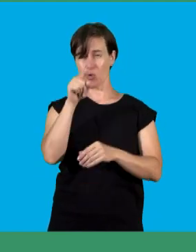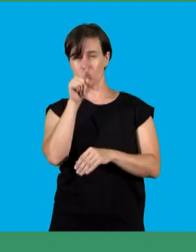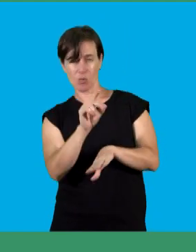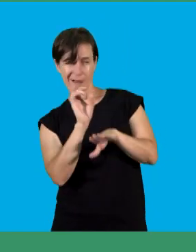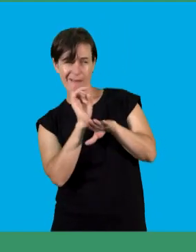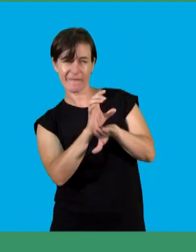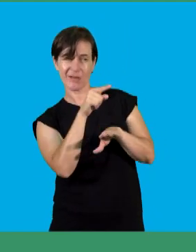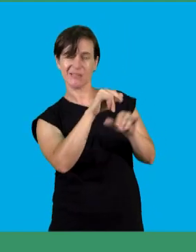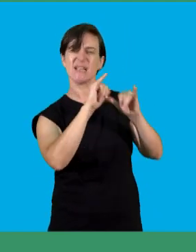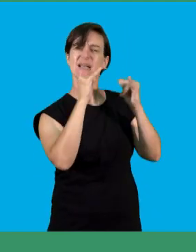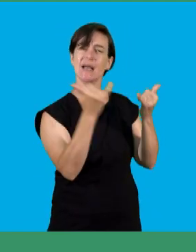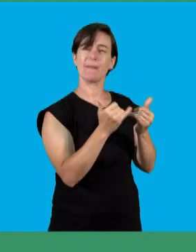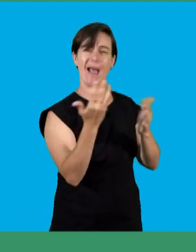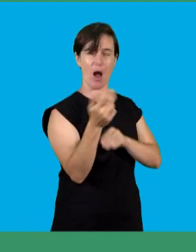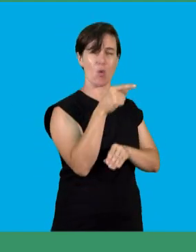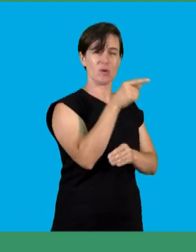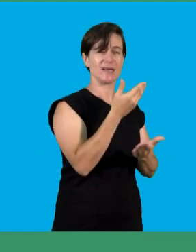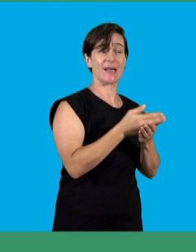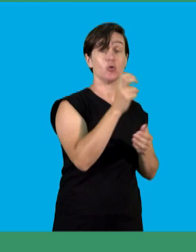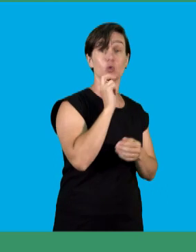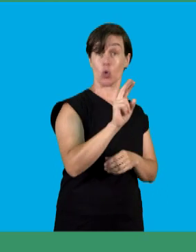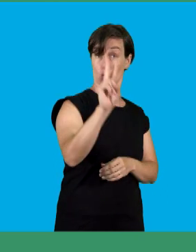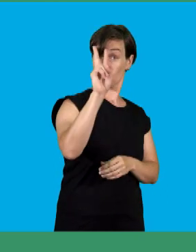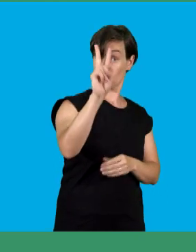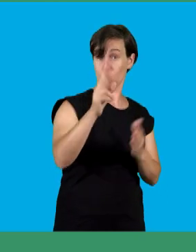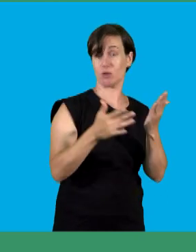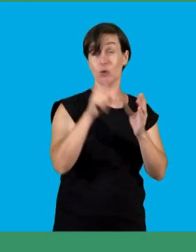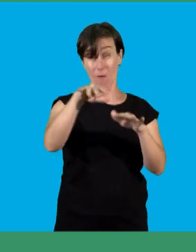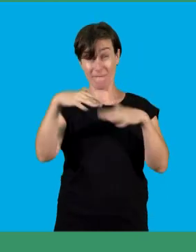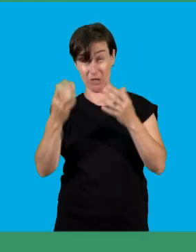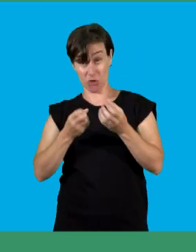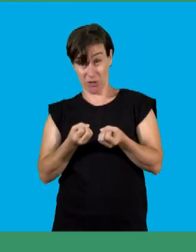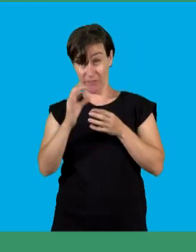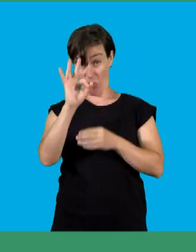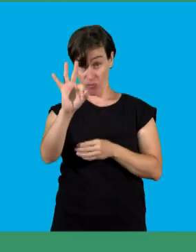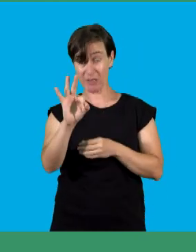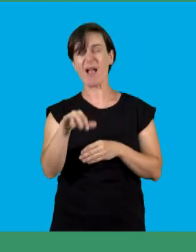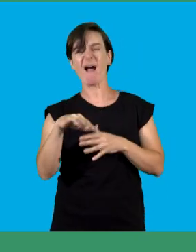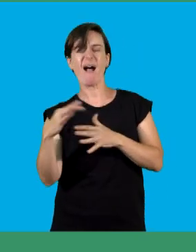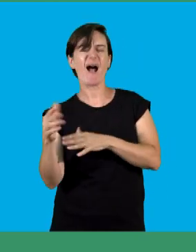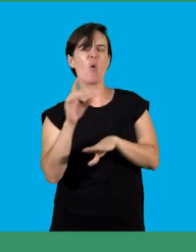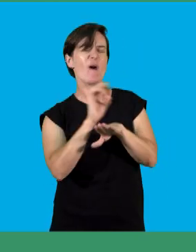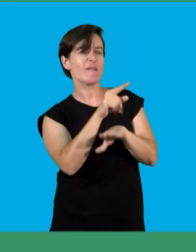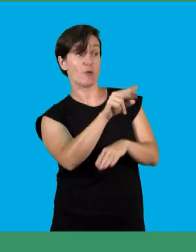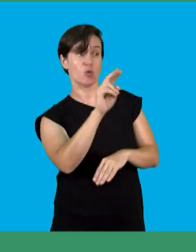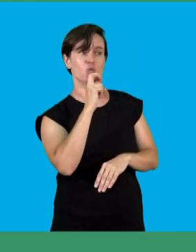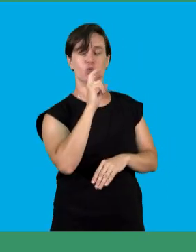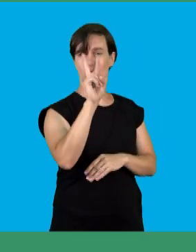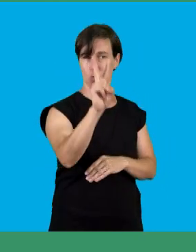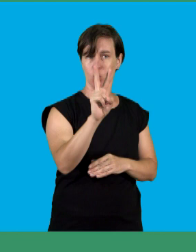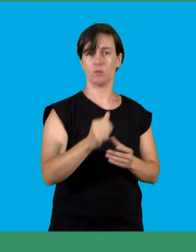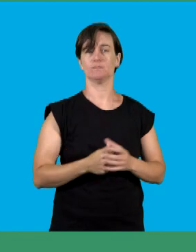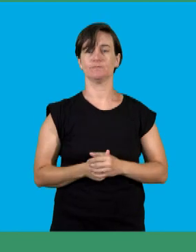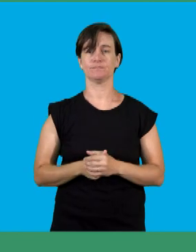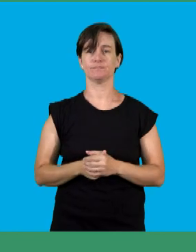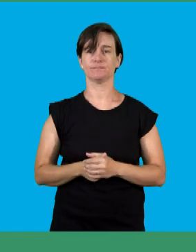two of the problem-solving techniques identified in question 3A to solve the business problem. So now we